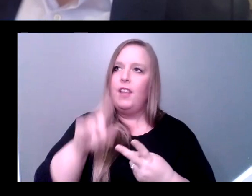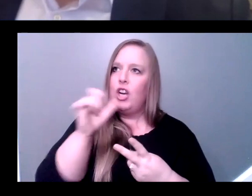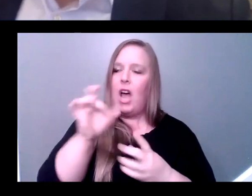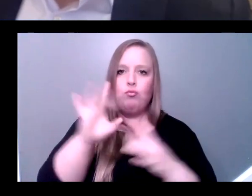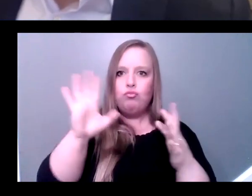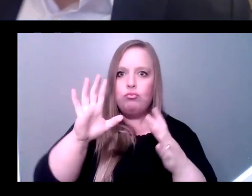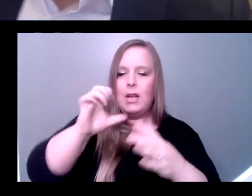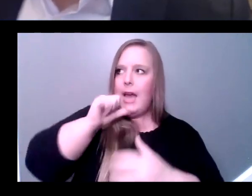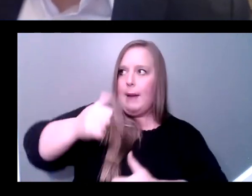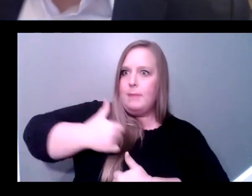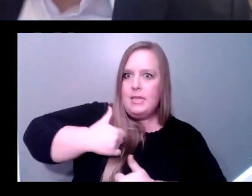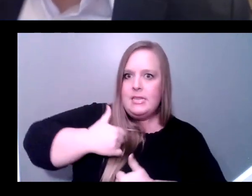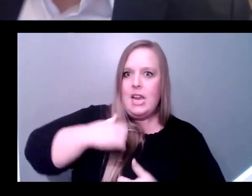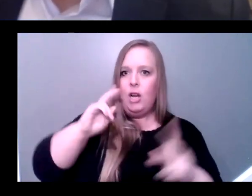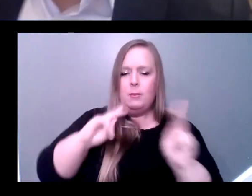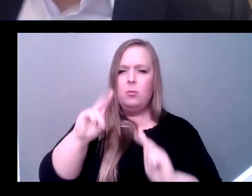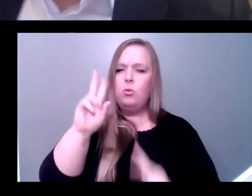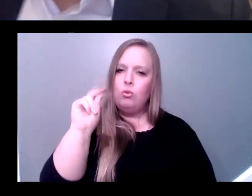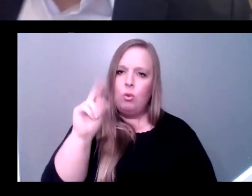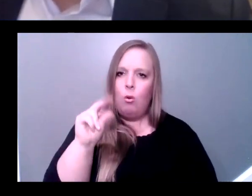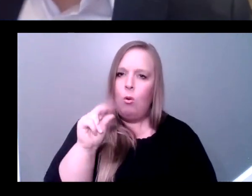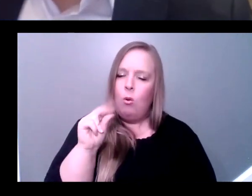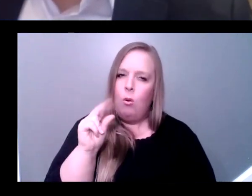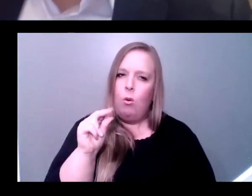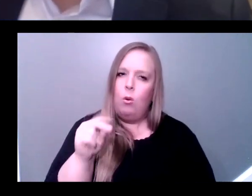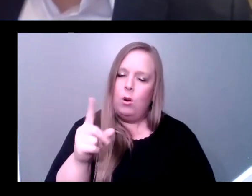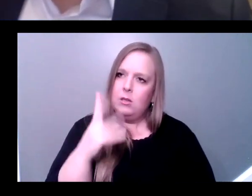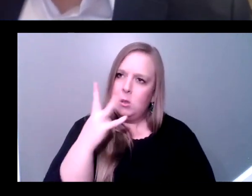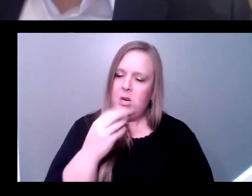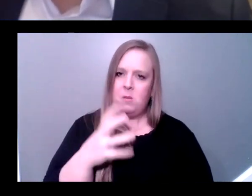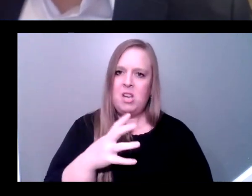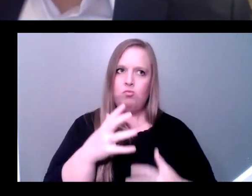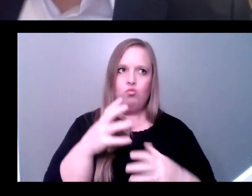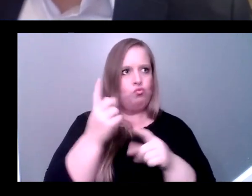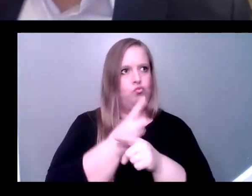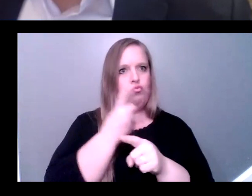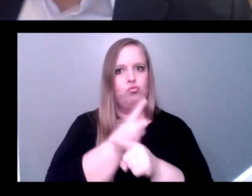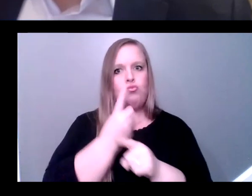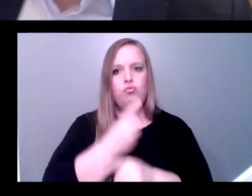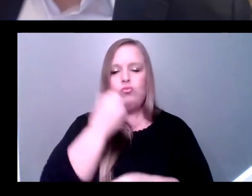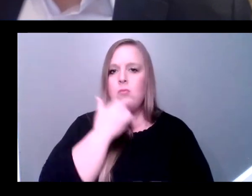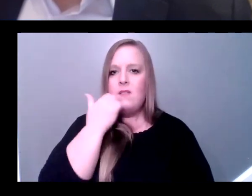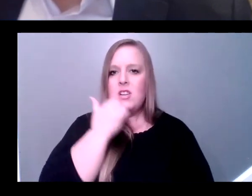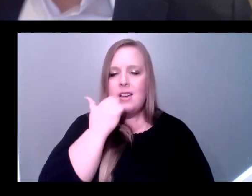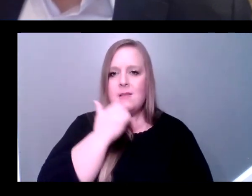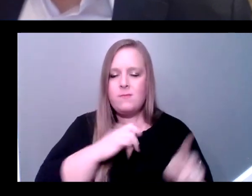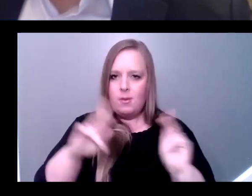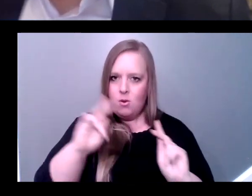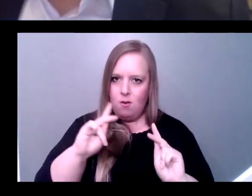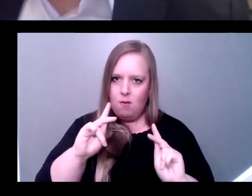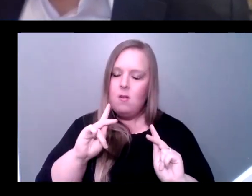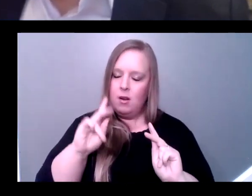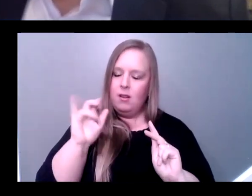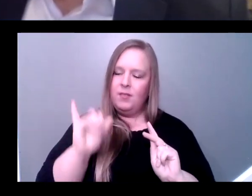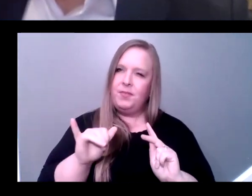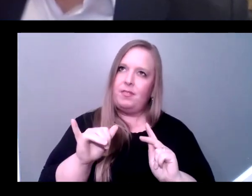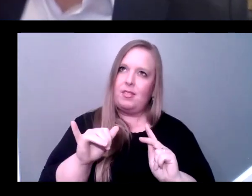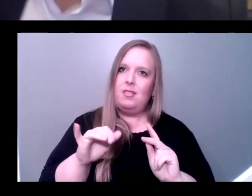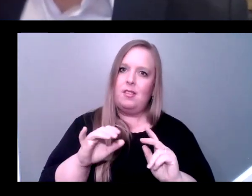RS itself continues the genocidal war by political means with the aim of achieving